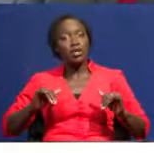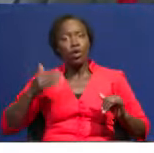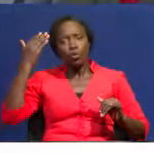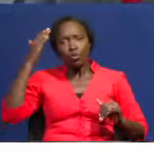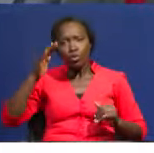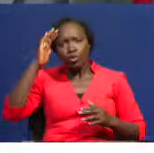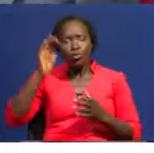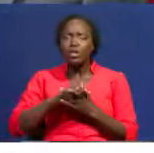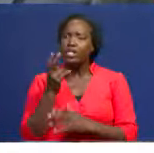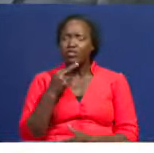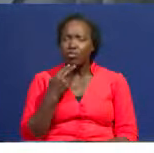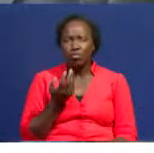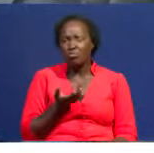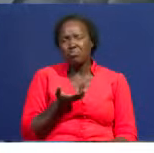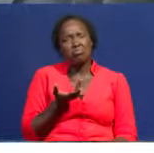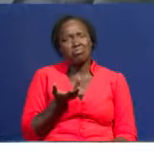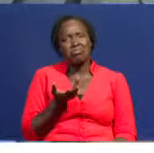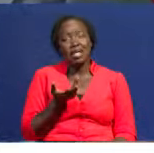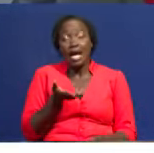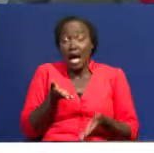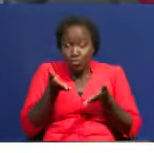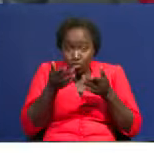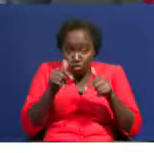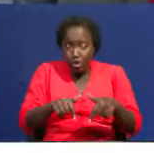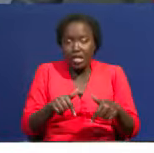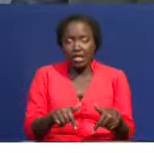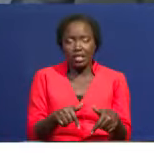believe up to today.